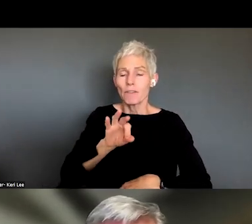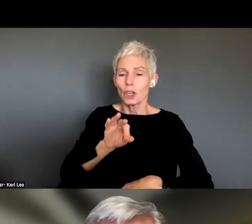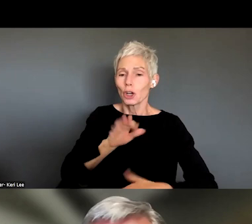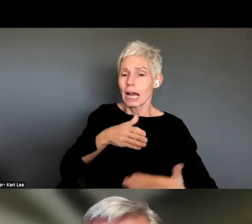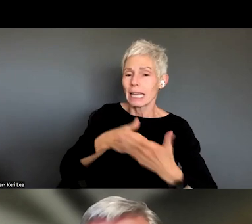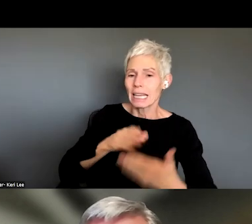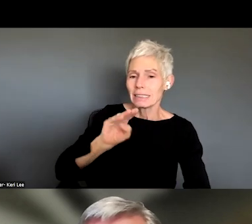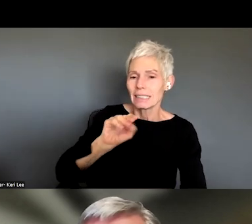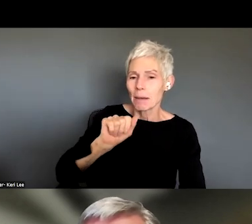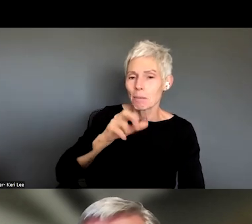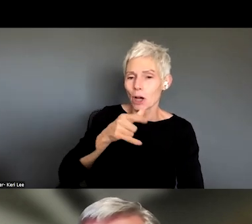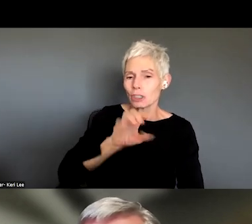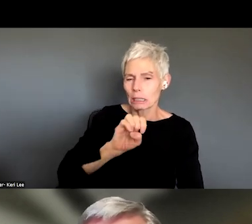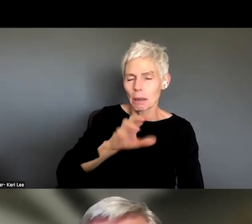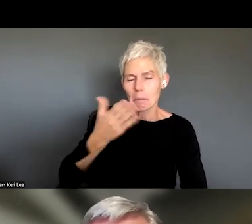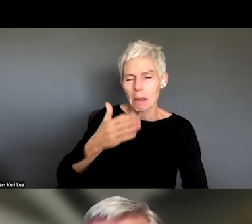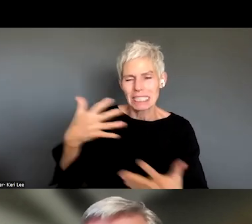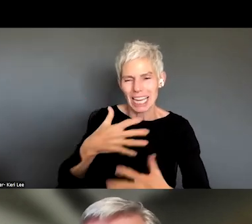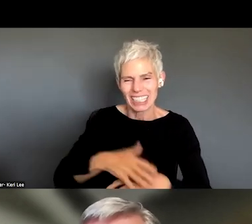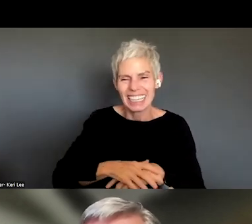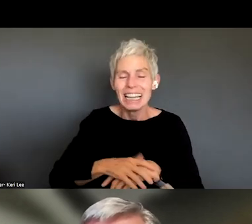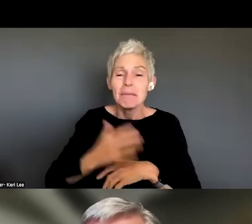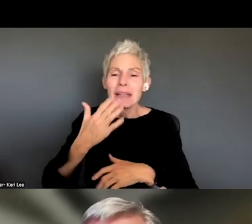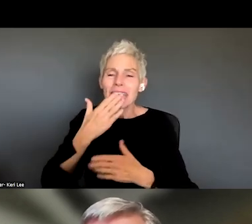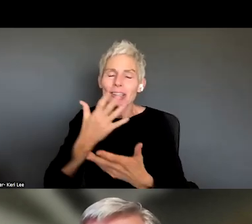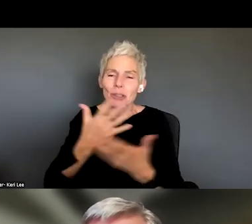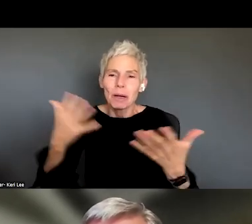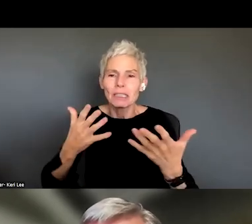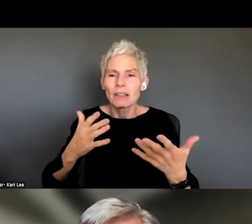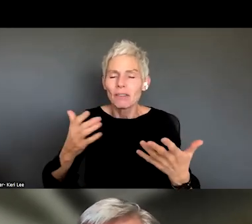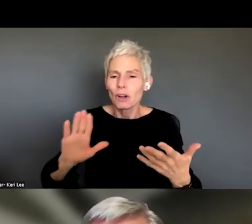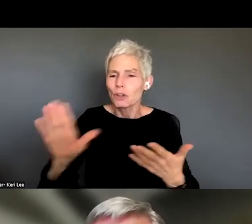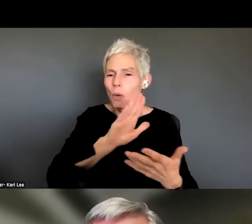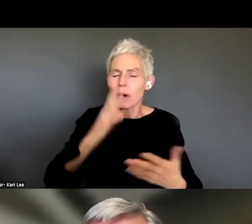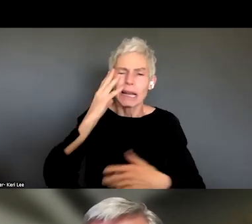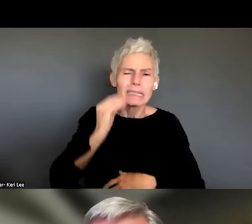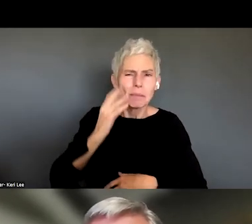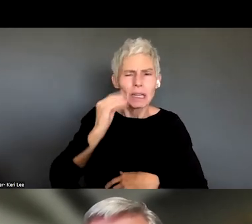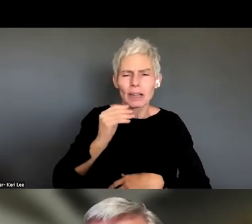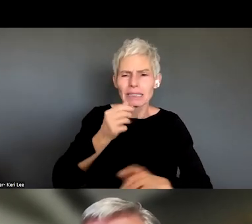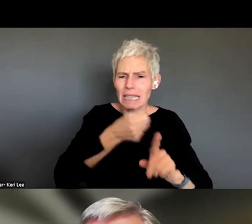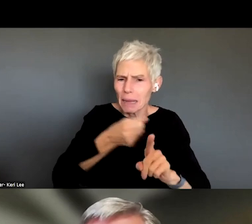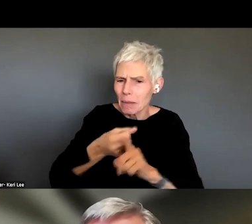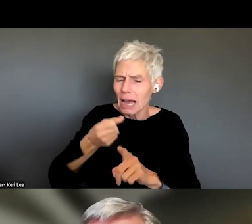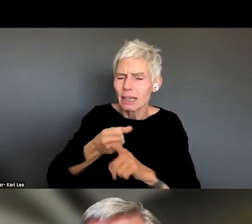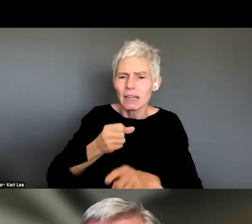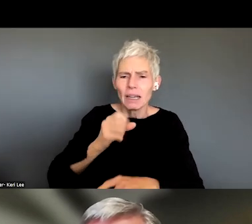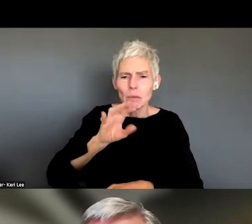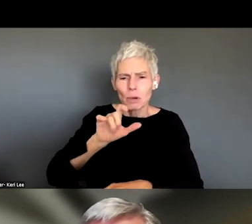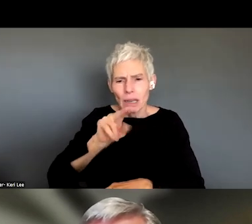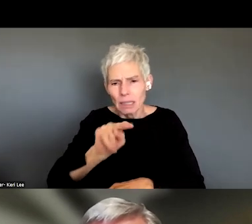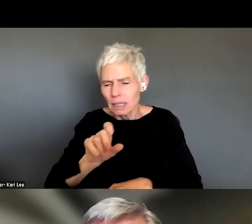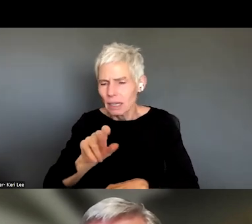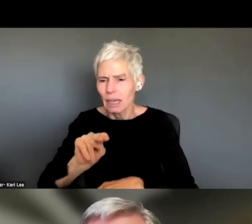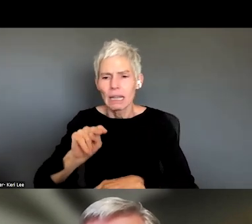Brandon was saying. And also, thank you so much for all the lived experience impact from folks like Brandon and Mary talking about those experiences, because